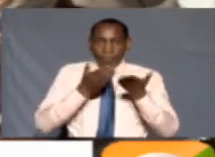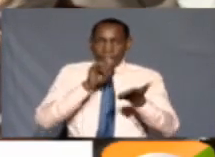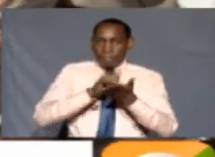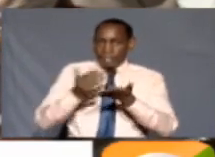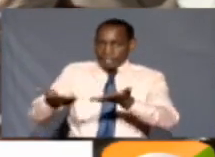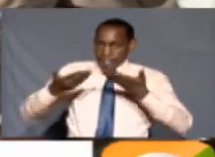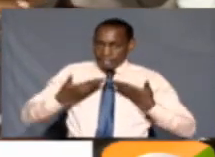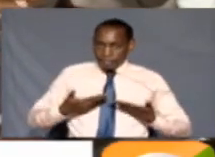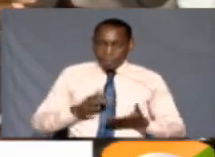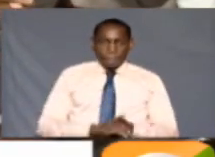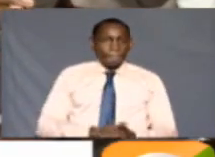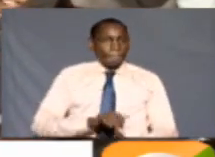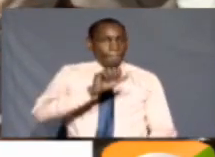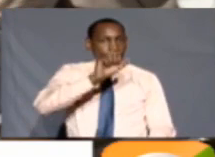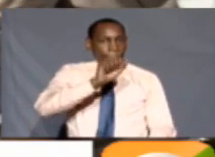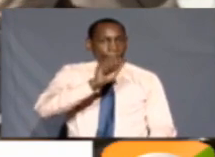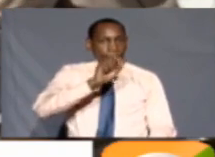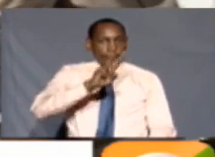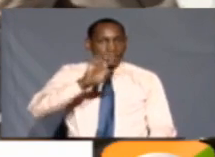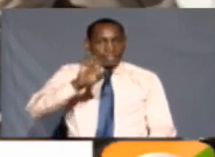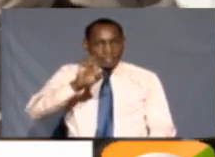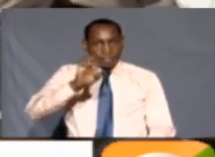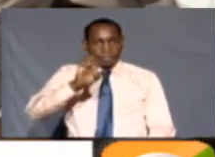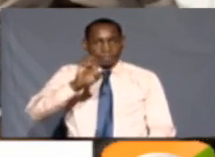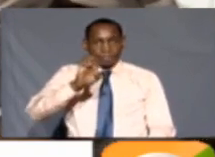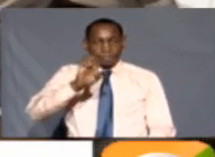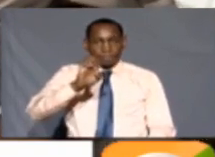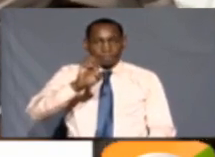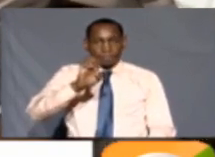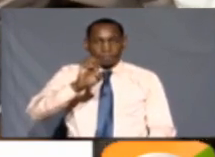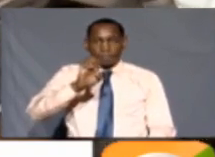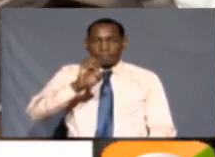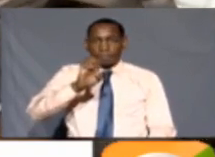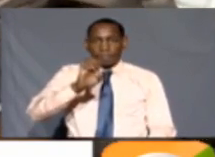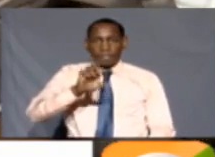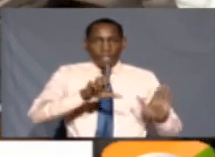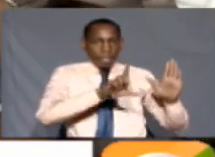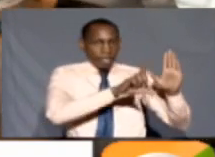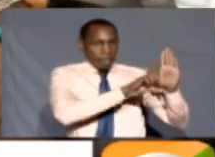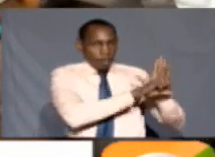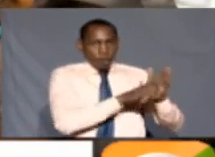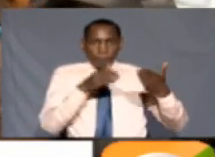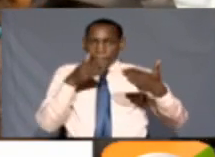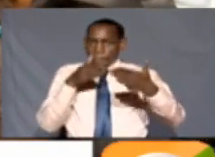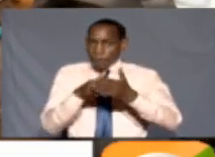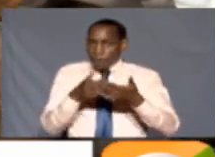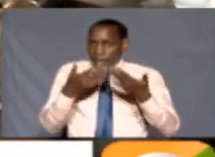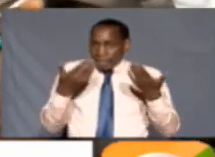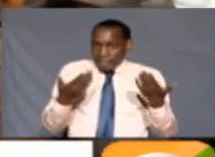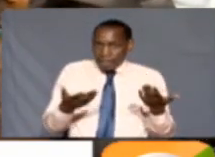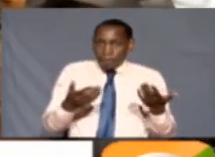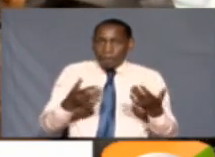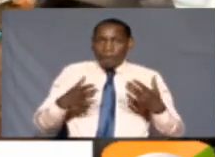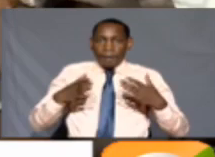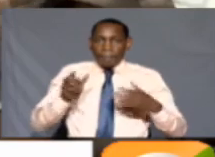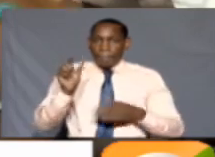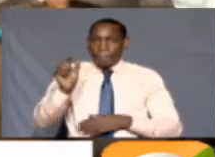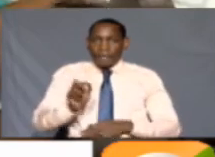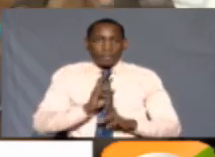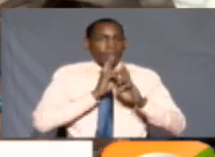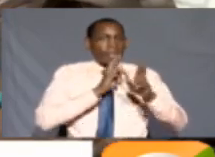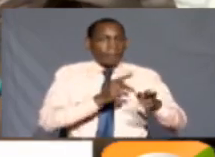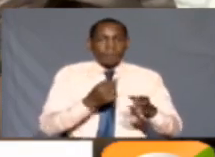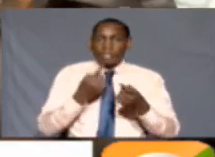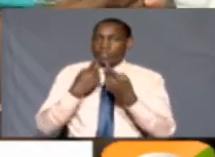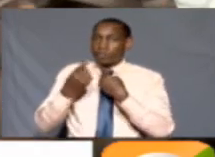you're giving us. Steve, how much of a blowback, how legal impediment would it be for a whistleblower to speak